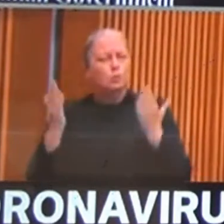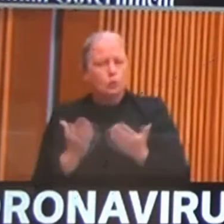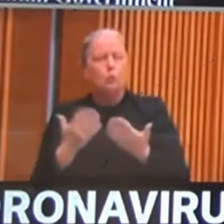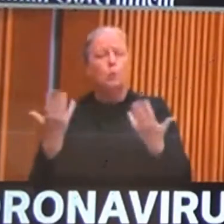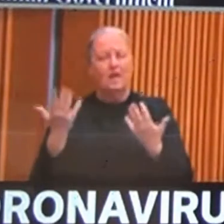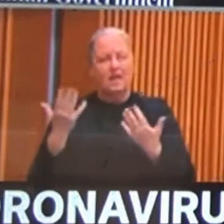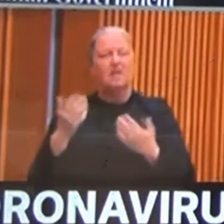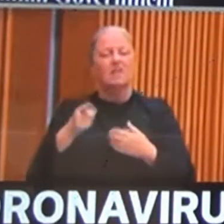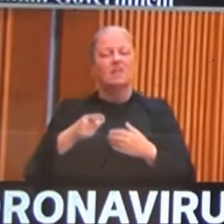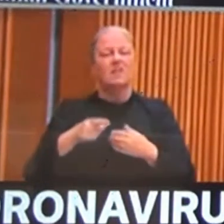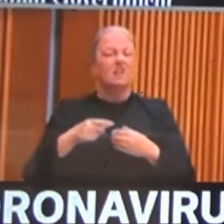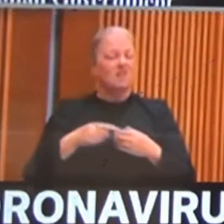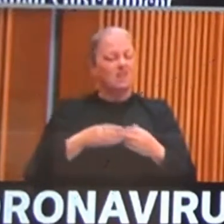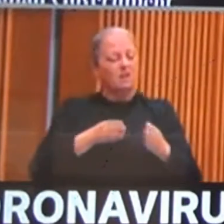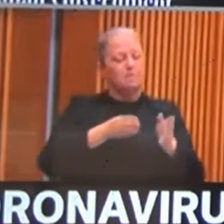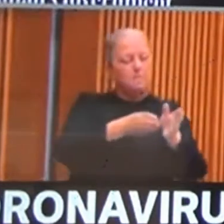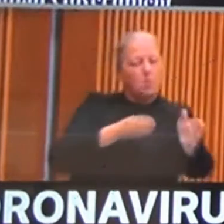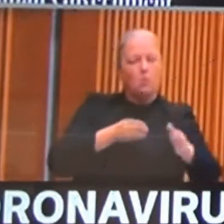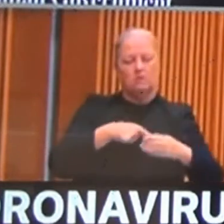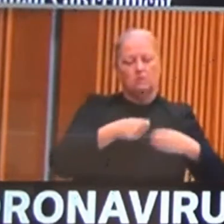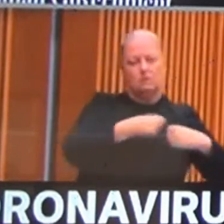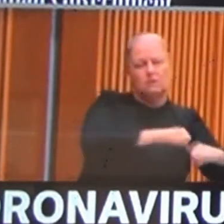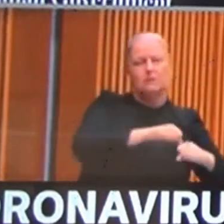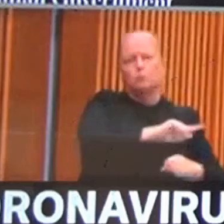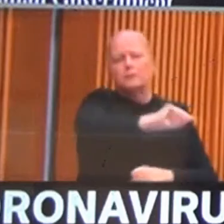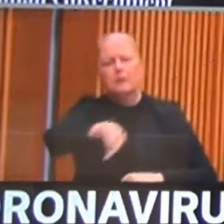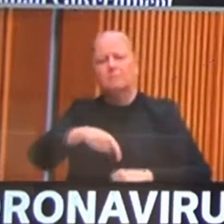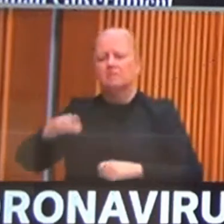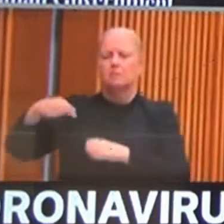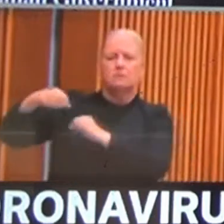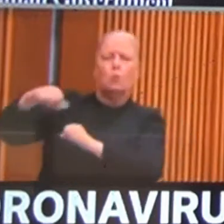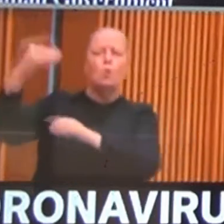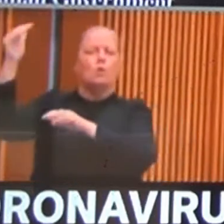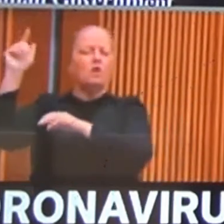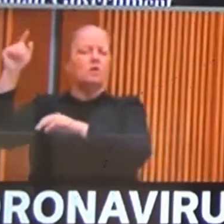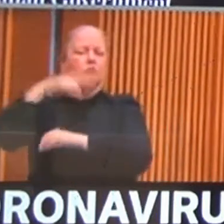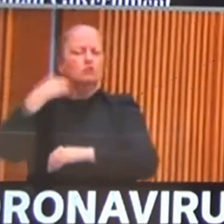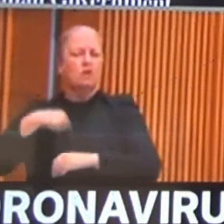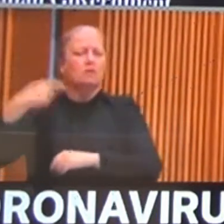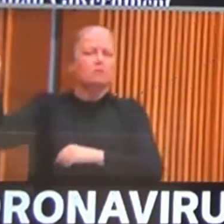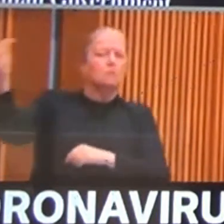with China, but that bought us a huge amount of time and space and capacity